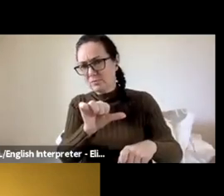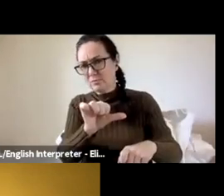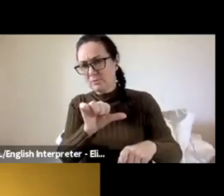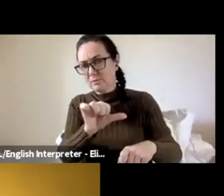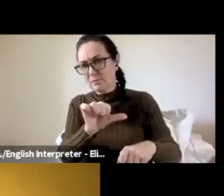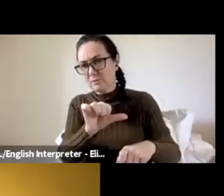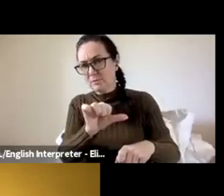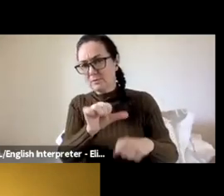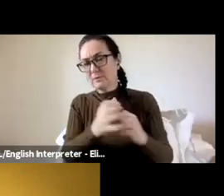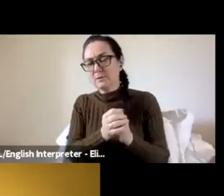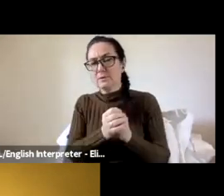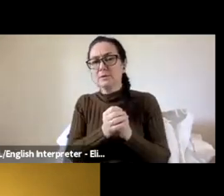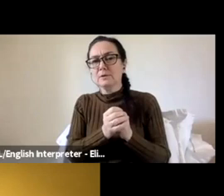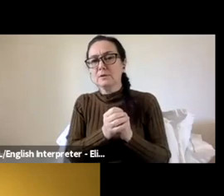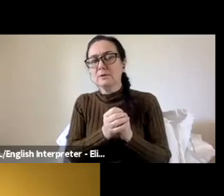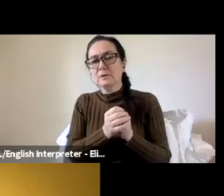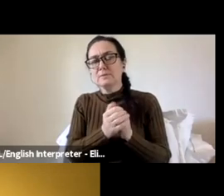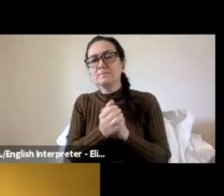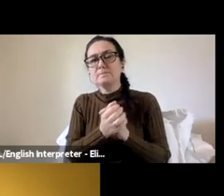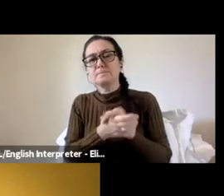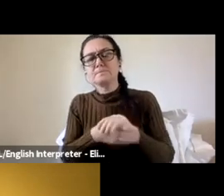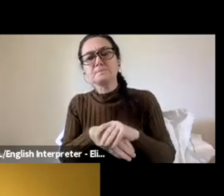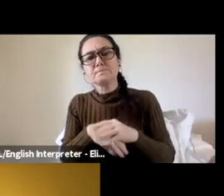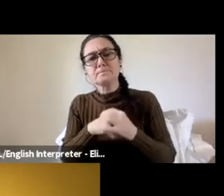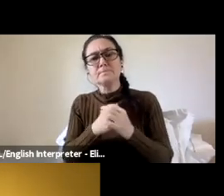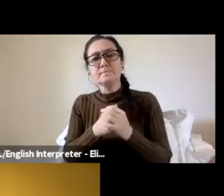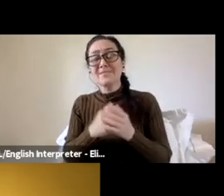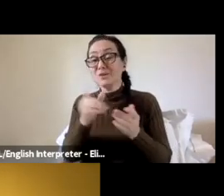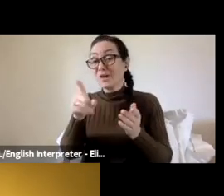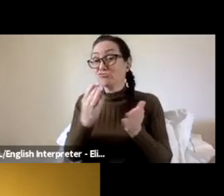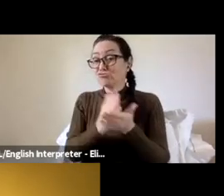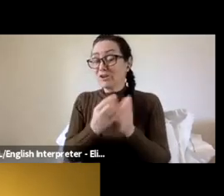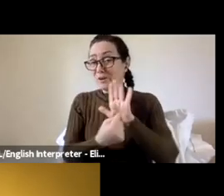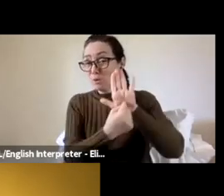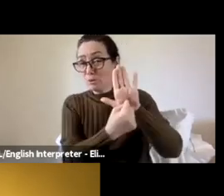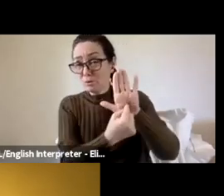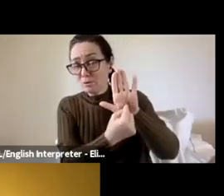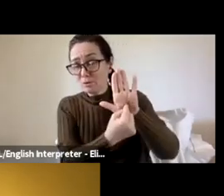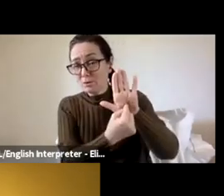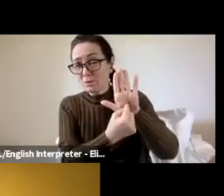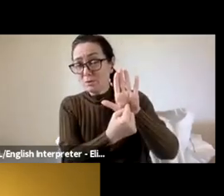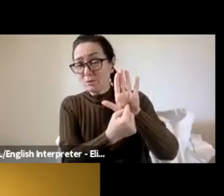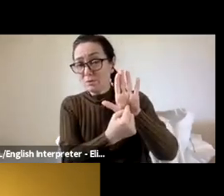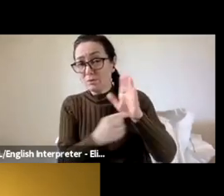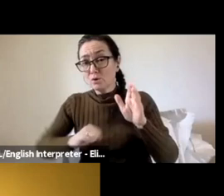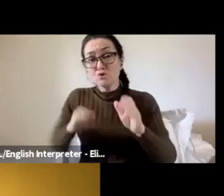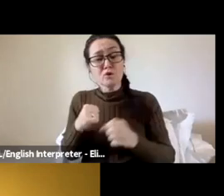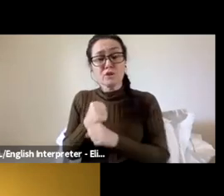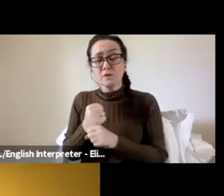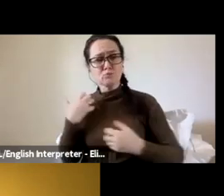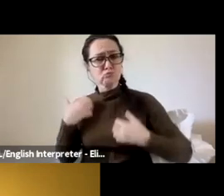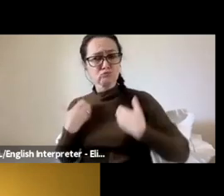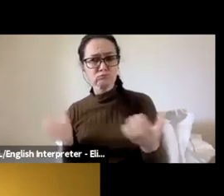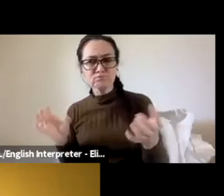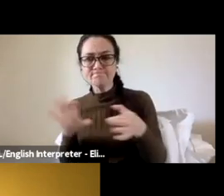their UPR paper in 2017. So in fact, as you see, they are quite keen to engage on,